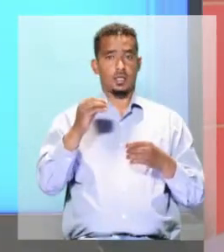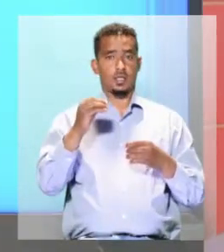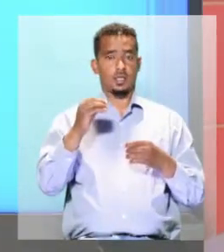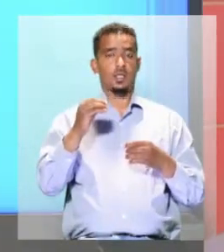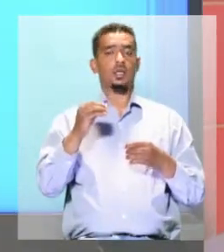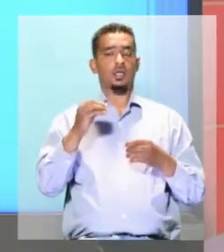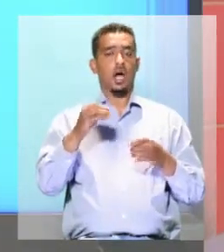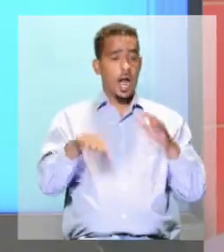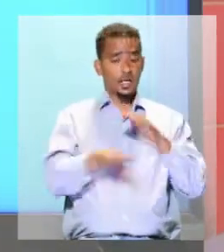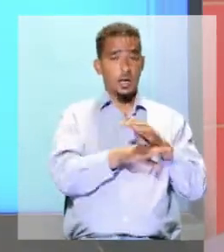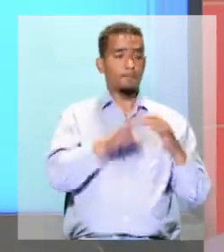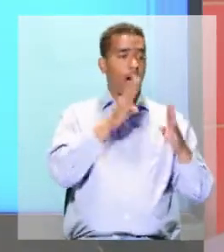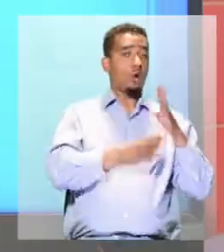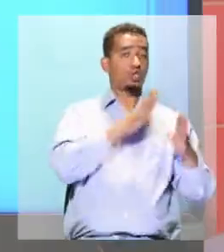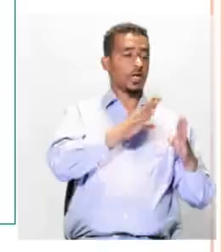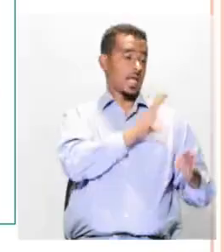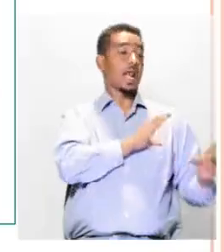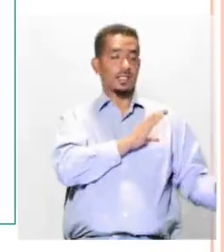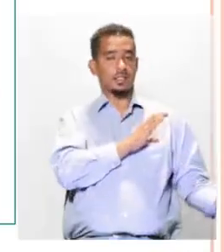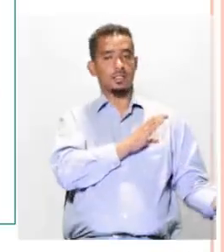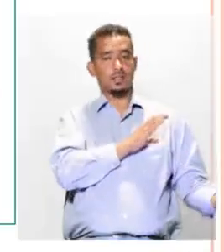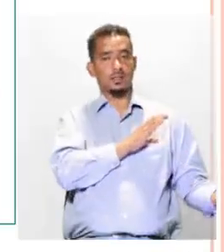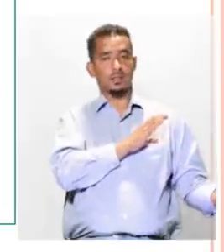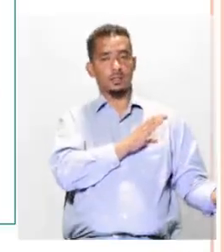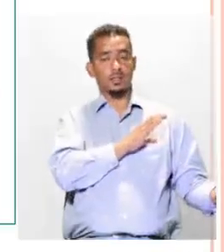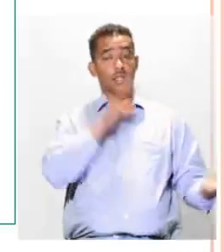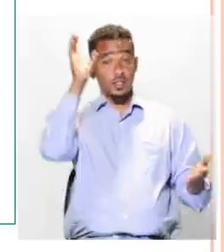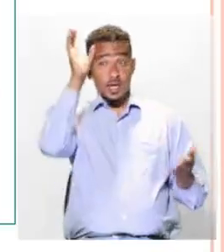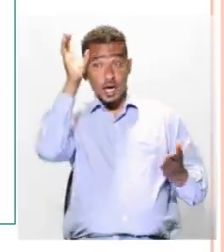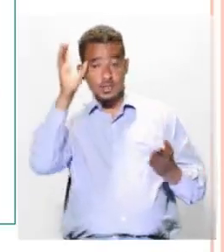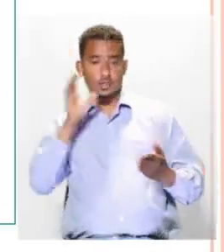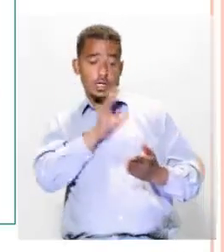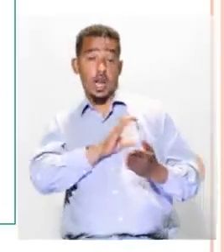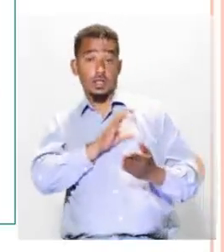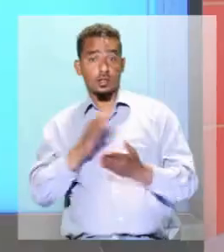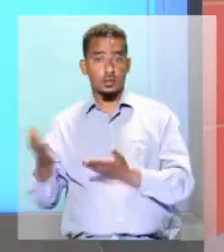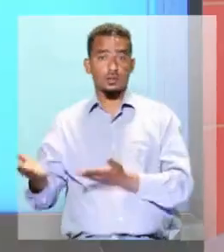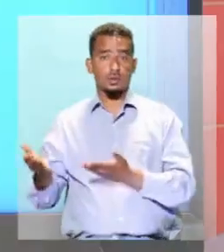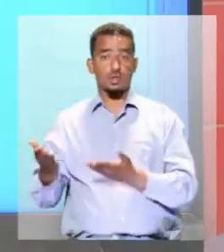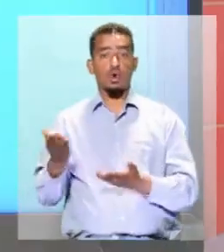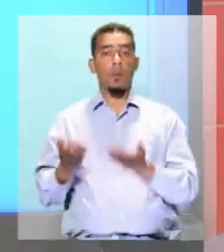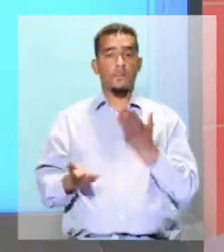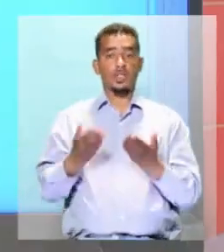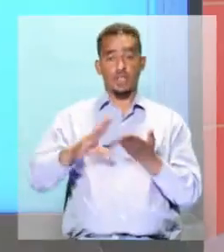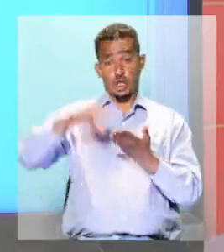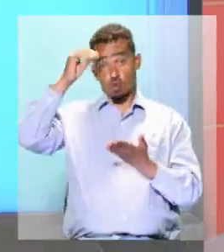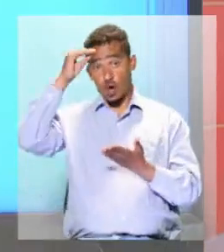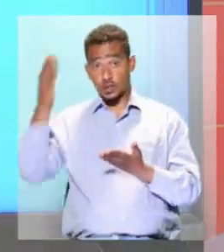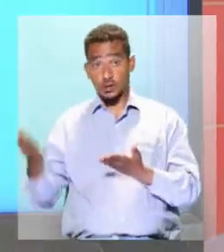under biological characteristics. The cultural characteristics comprise